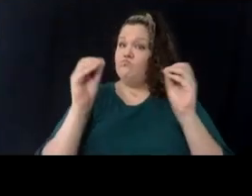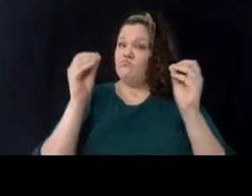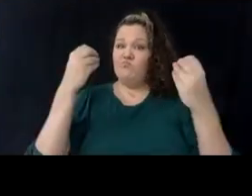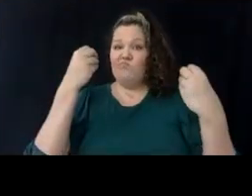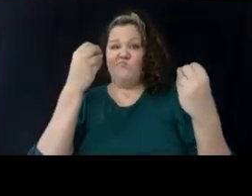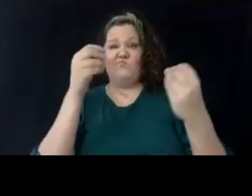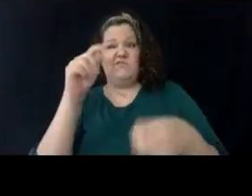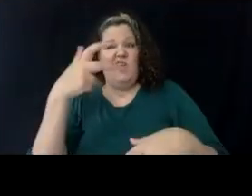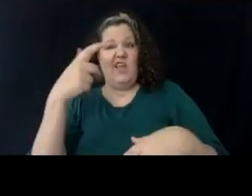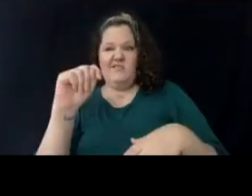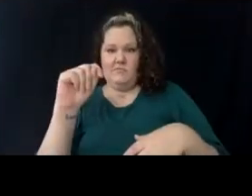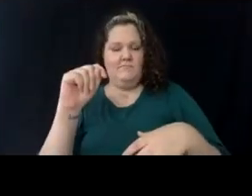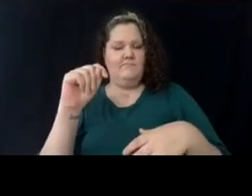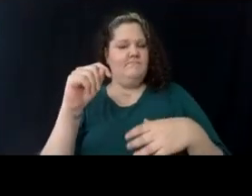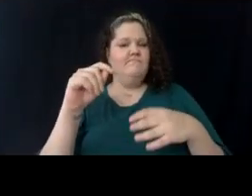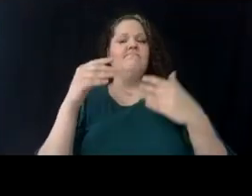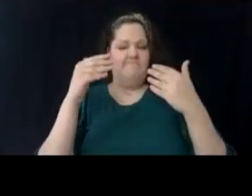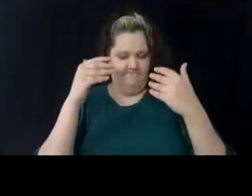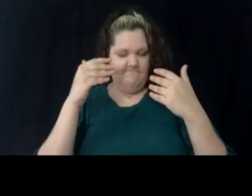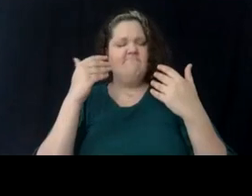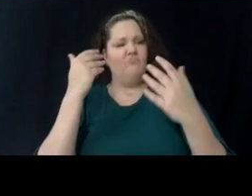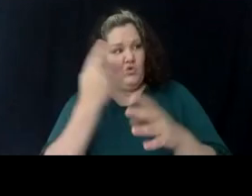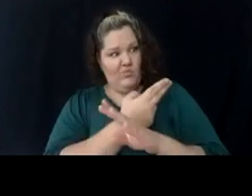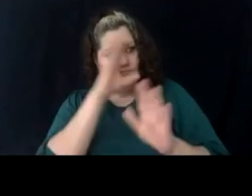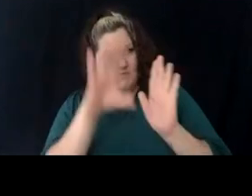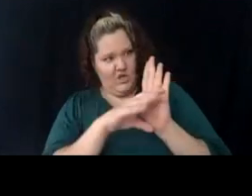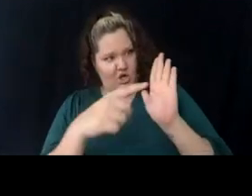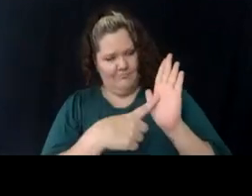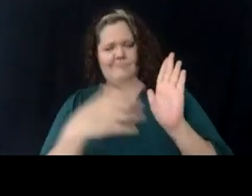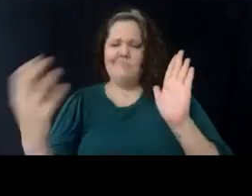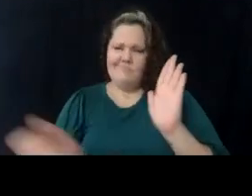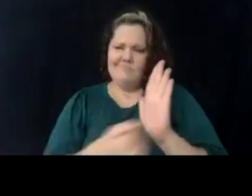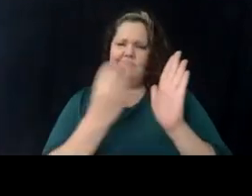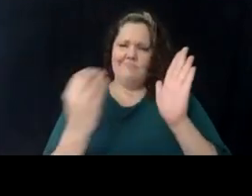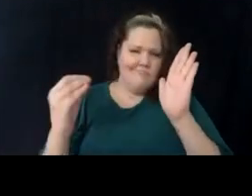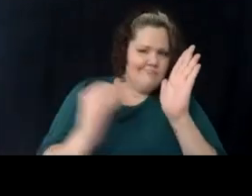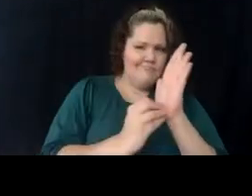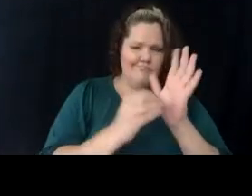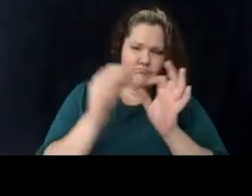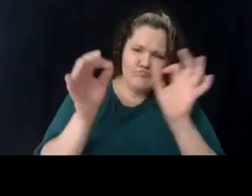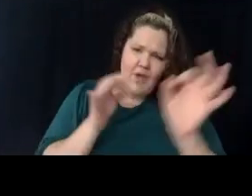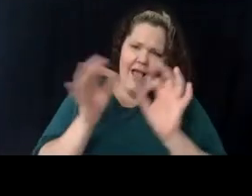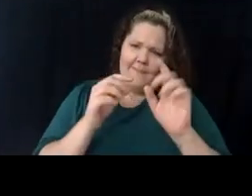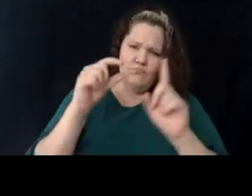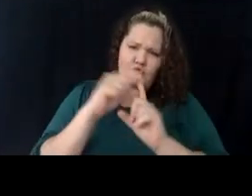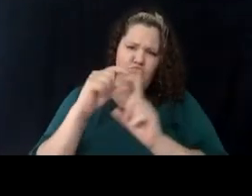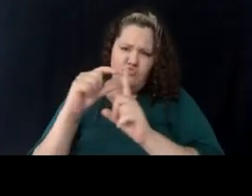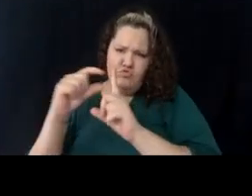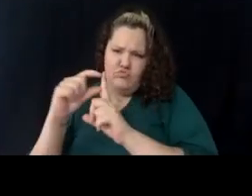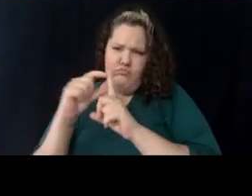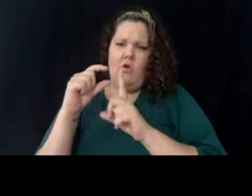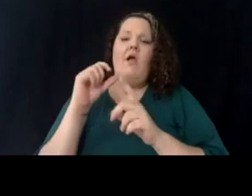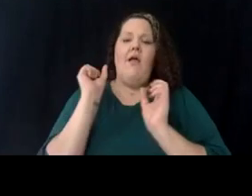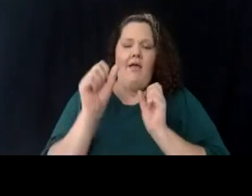This is another way to approach alt text. Rather than using the coding, if you're posting a